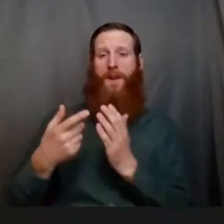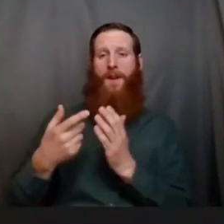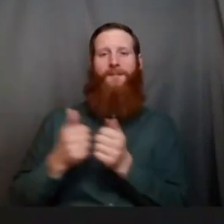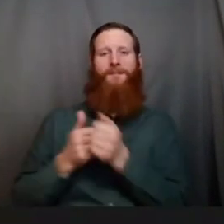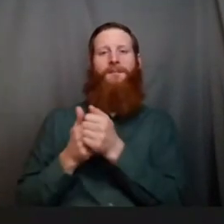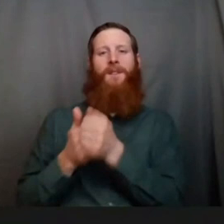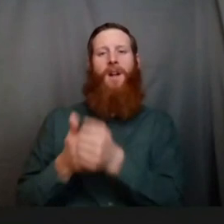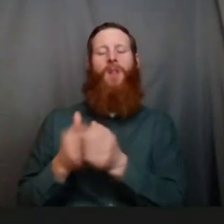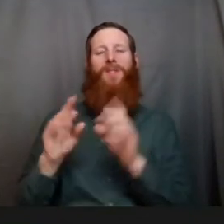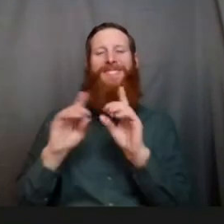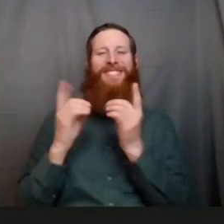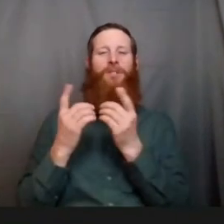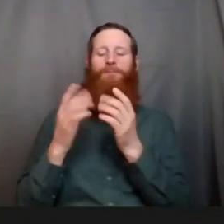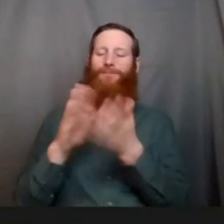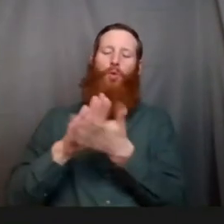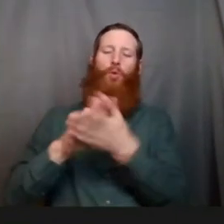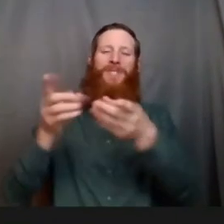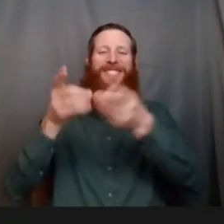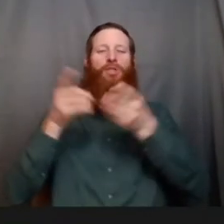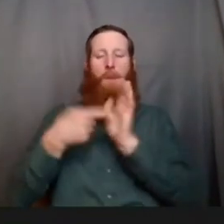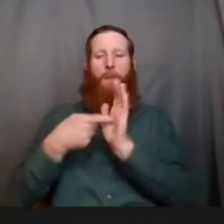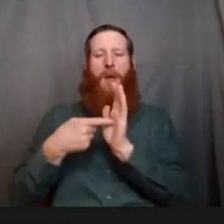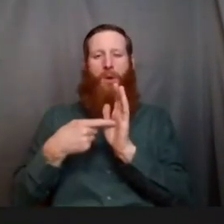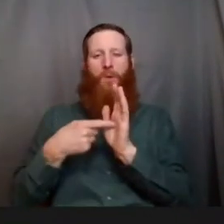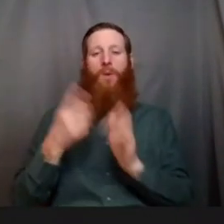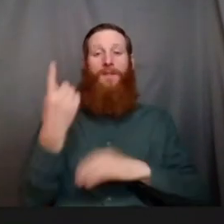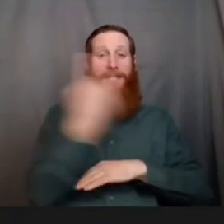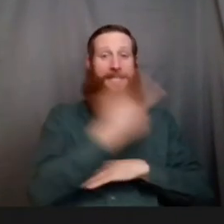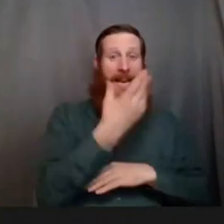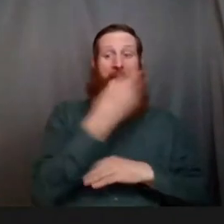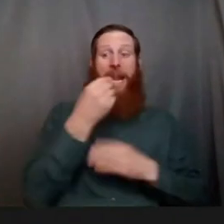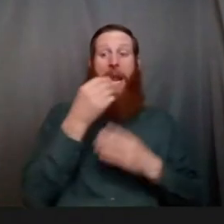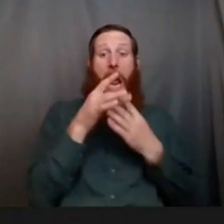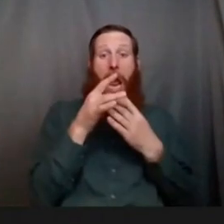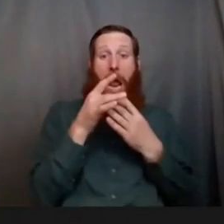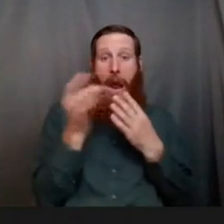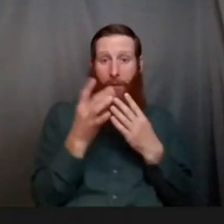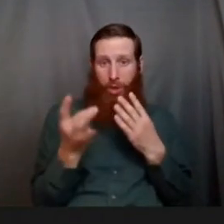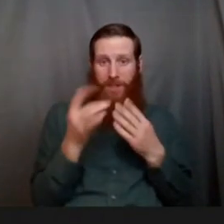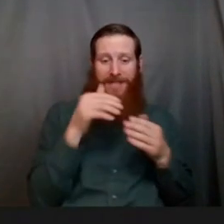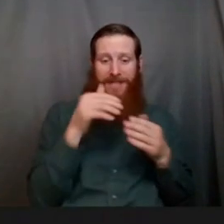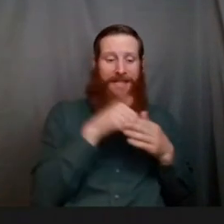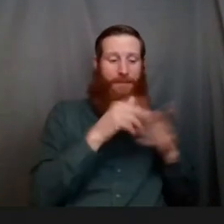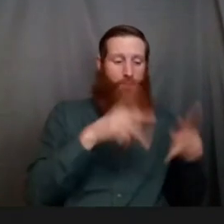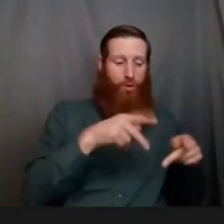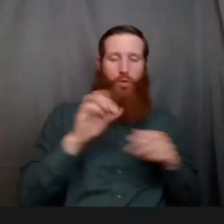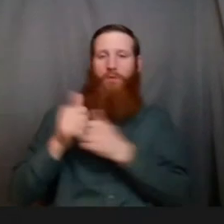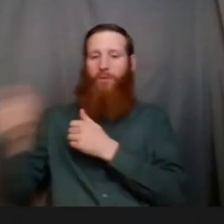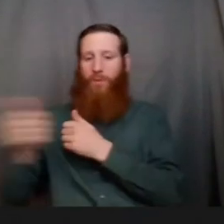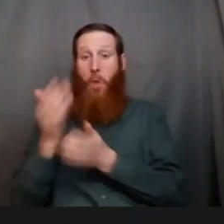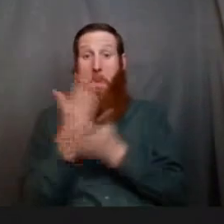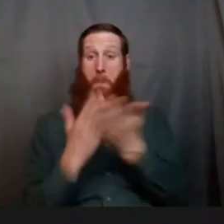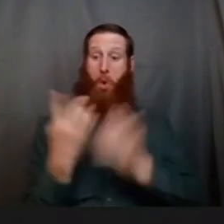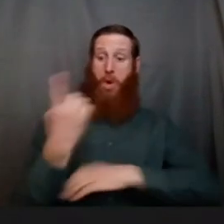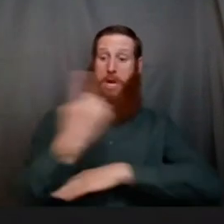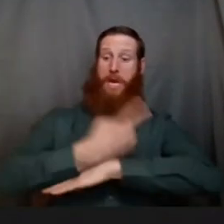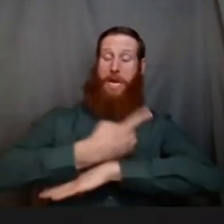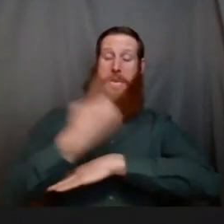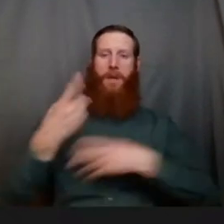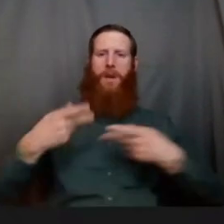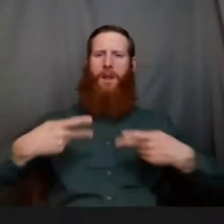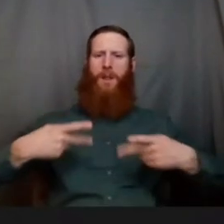day programming with an option of in-person or remote. The part day model allows for a maximum